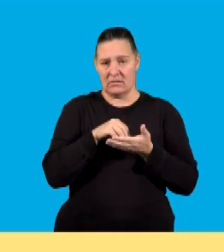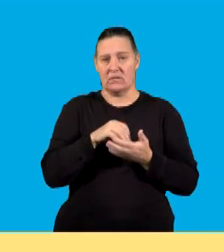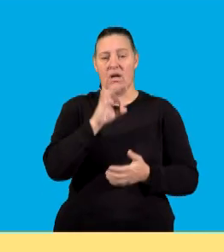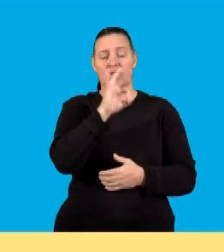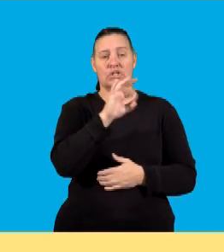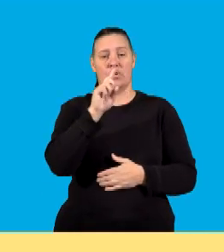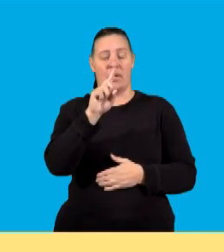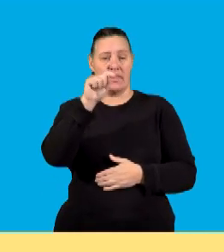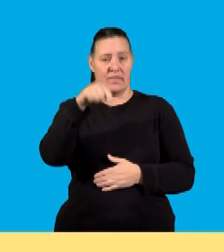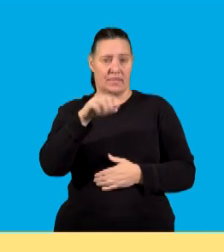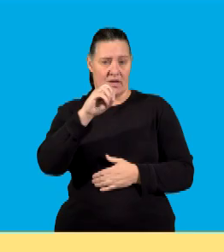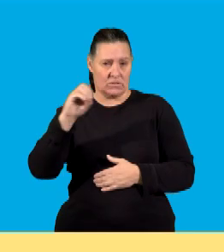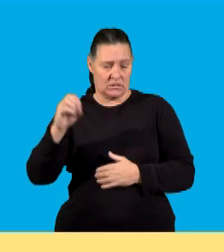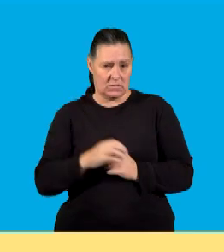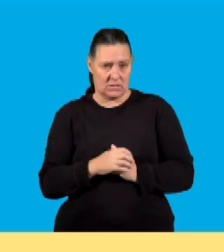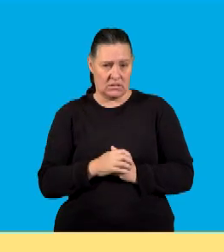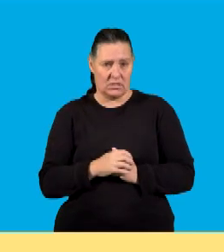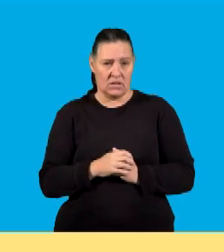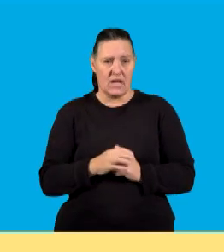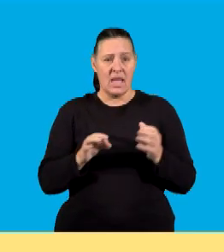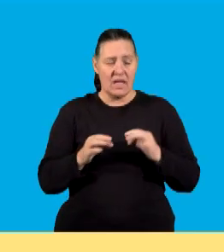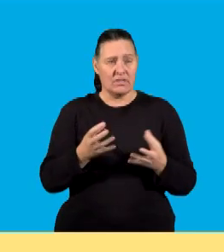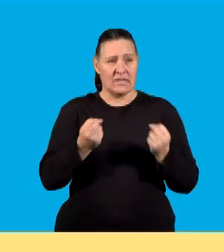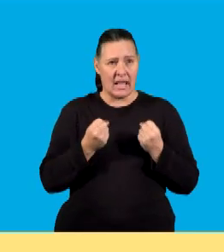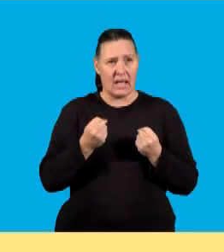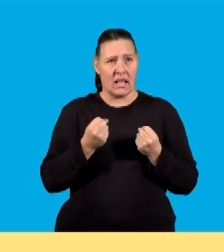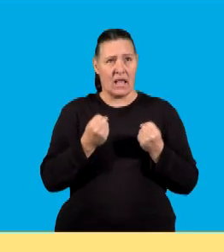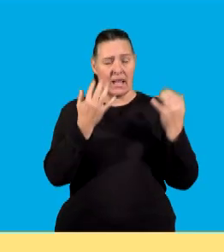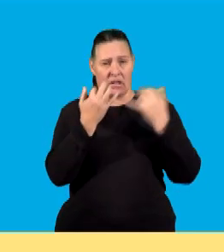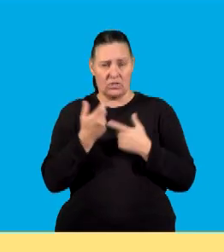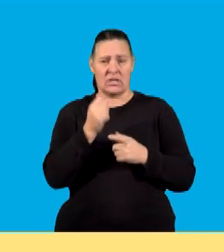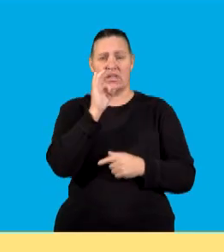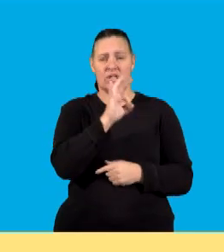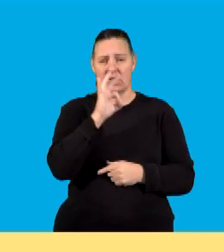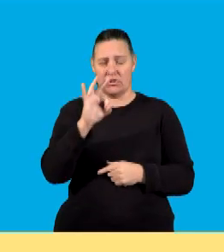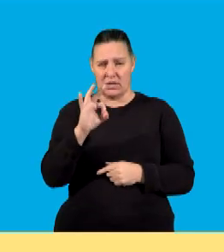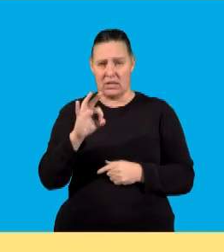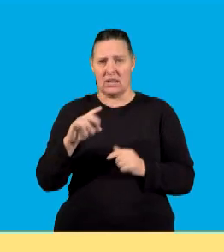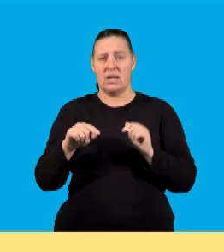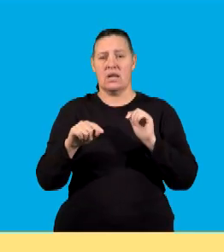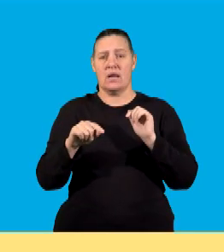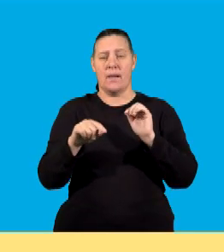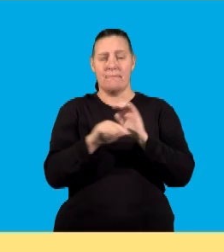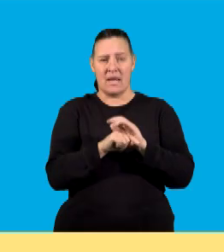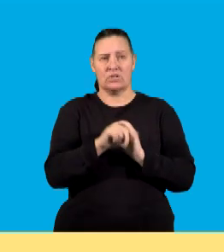here, 31,000. But if you take your calculator, you say 33